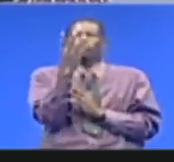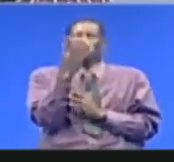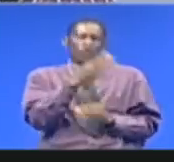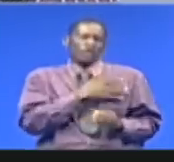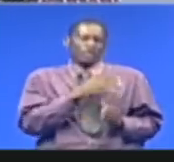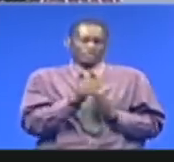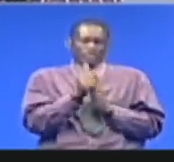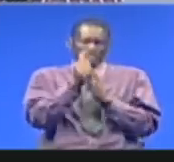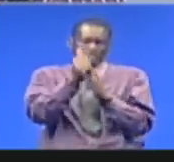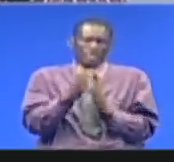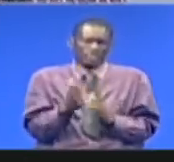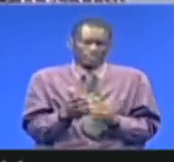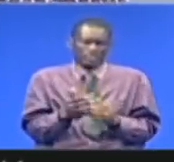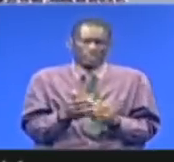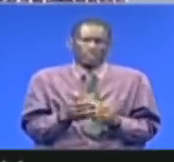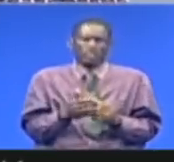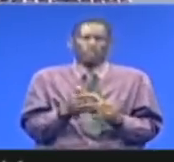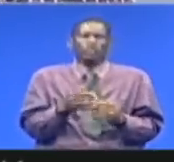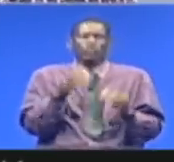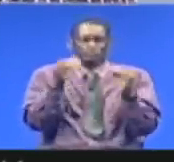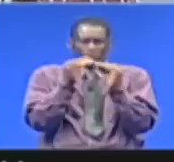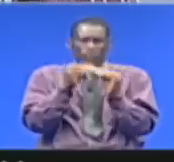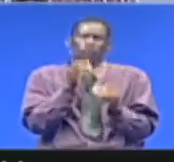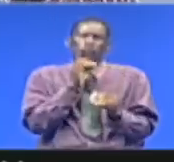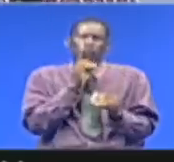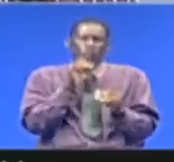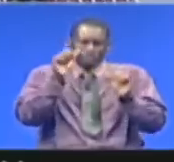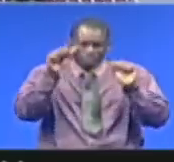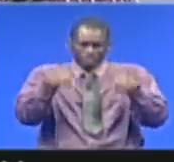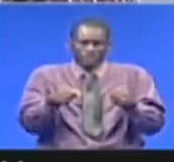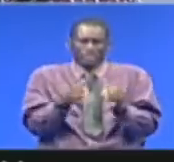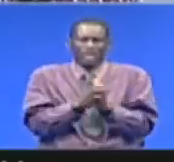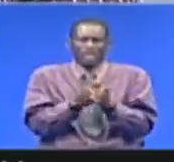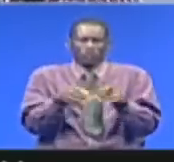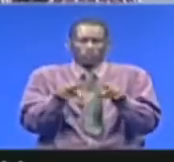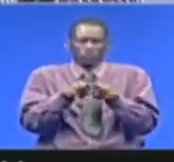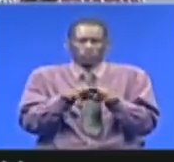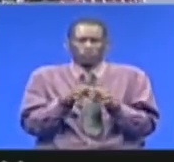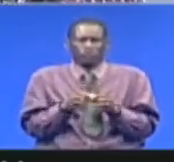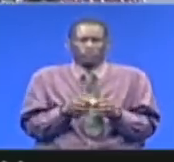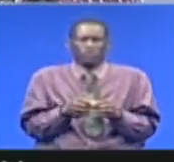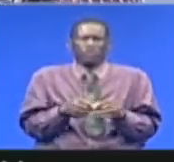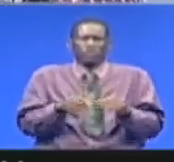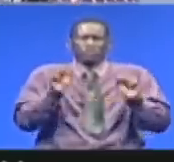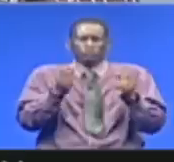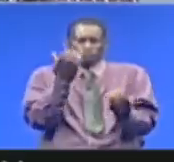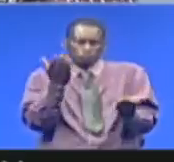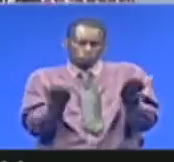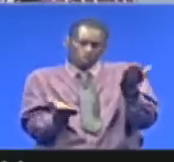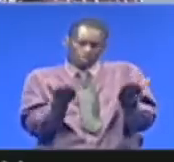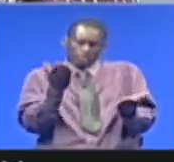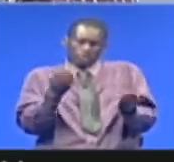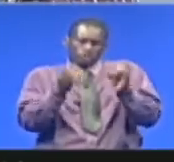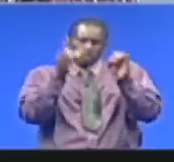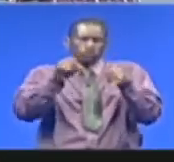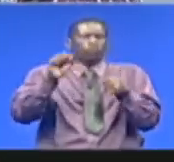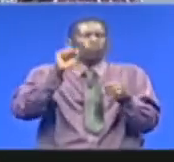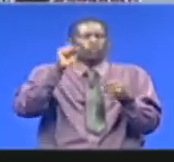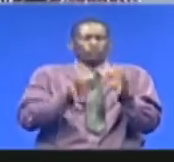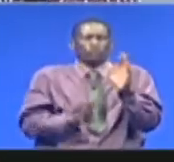NASA are supposed to meet. Mm-hmm. Yeah, and of course, then they'll be able to assess these new political